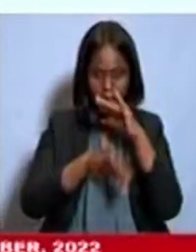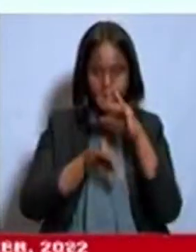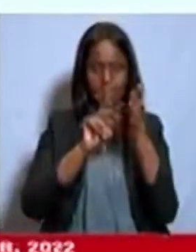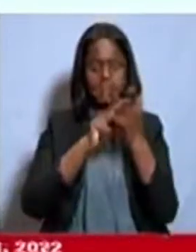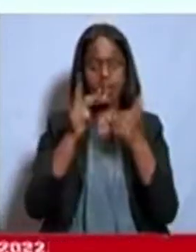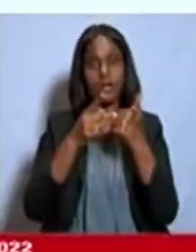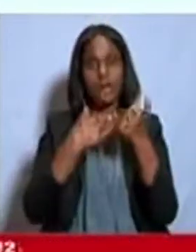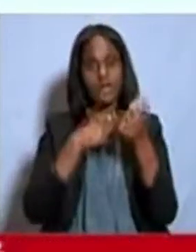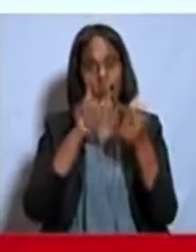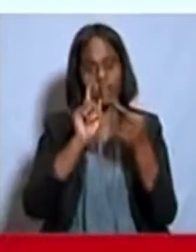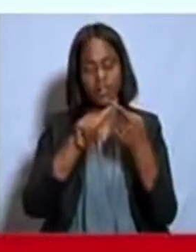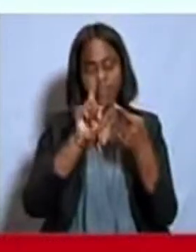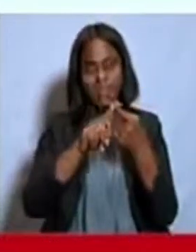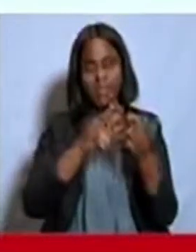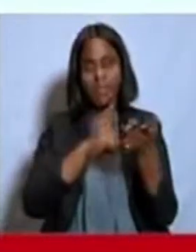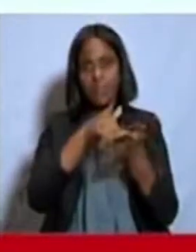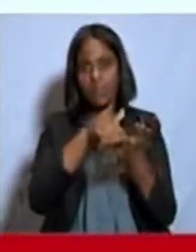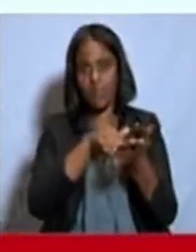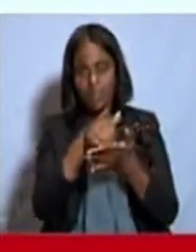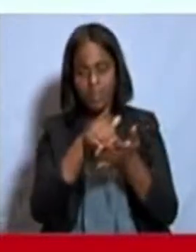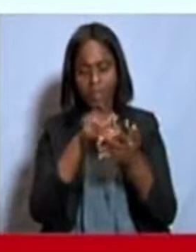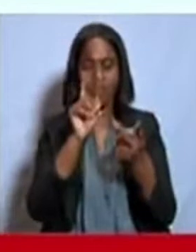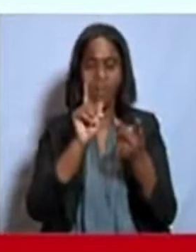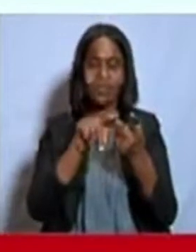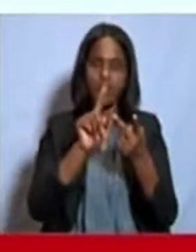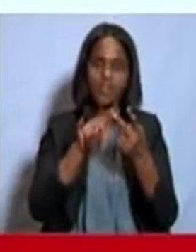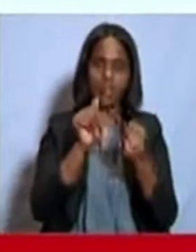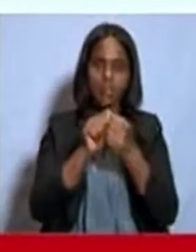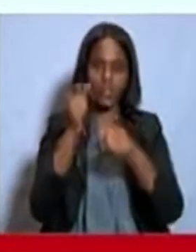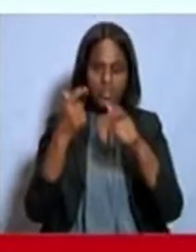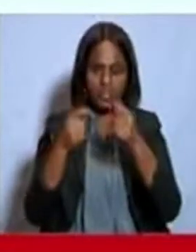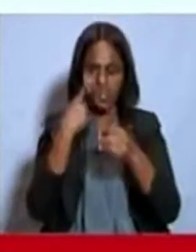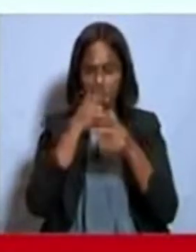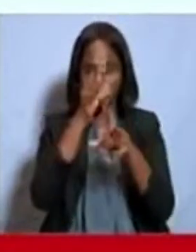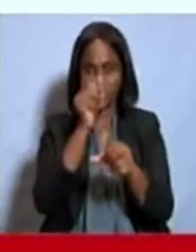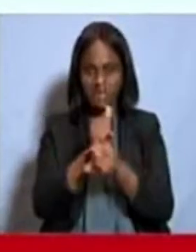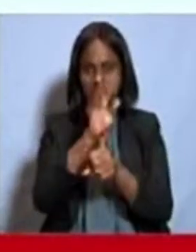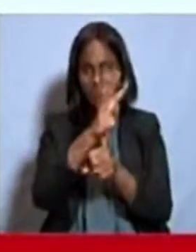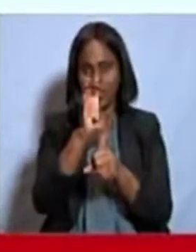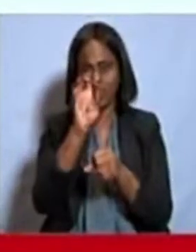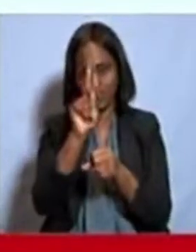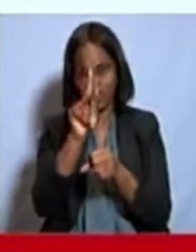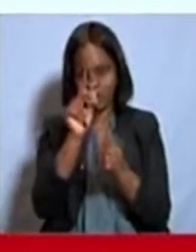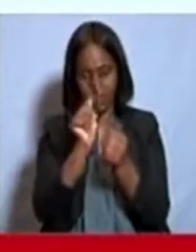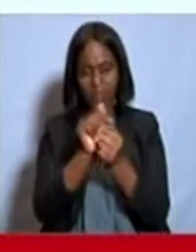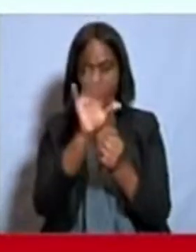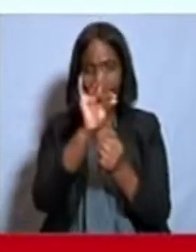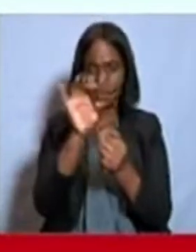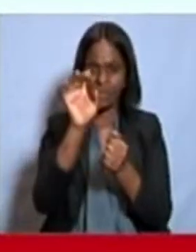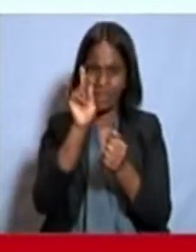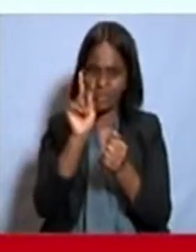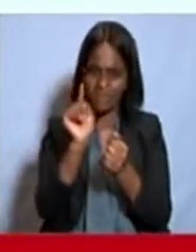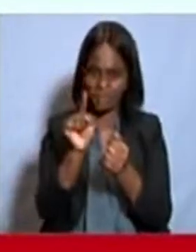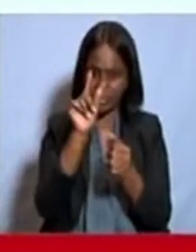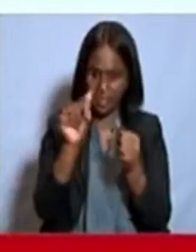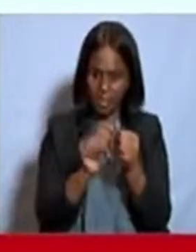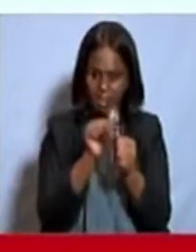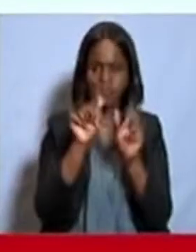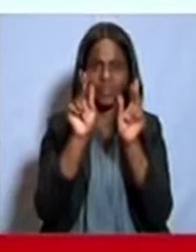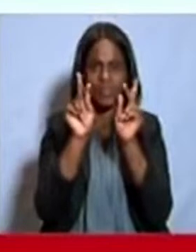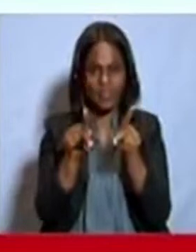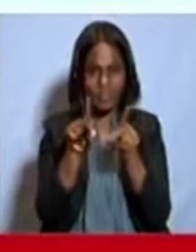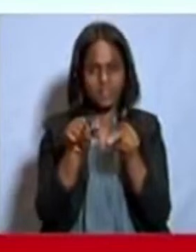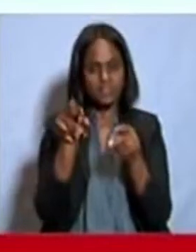program, namely the vulnerable and the disabled, who receive 400 kwacha and 800 kwacha per payment